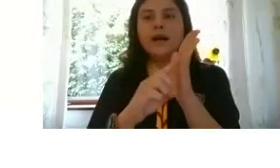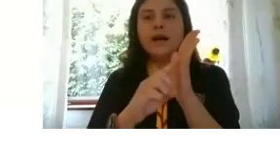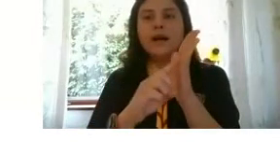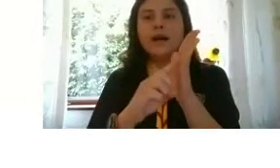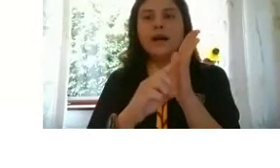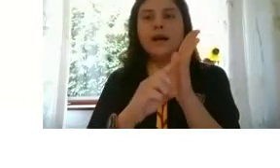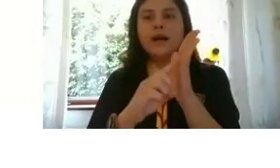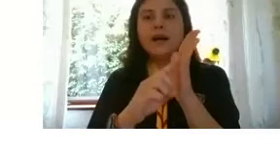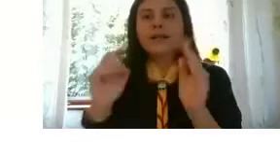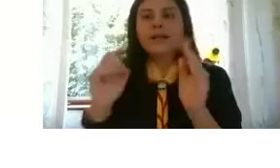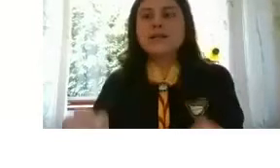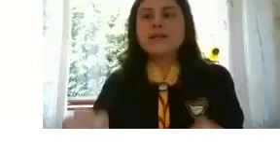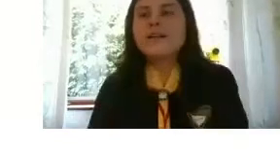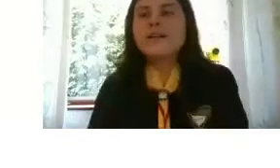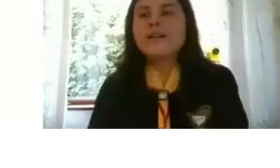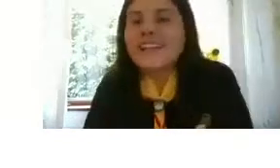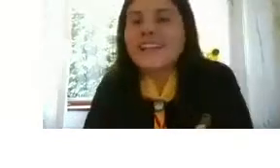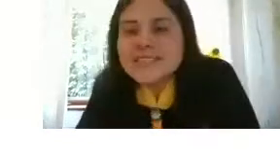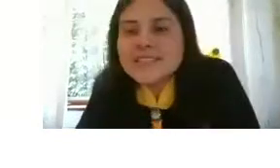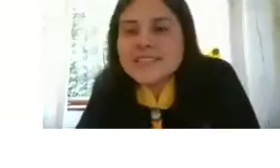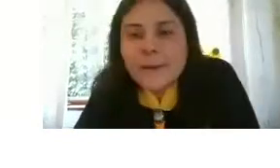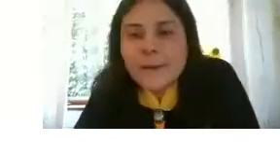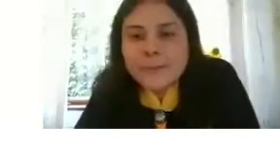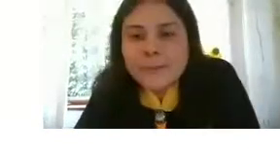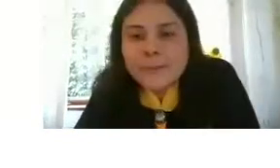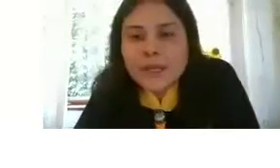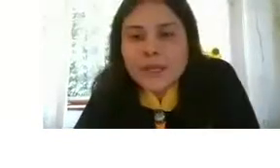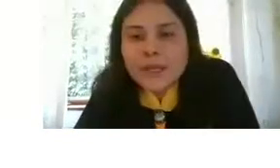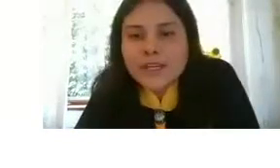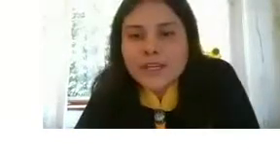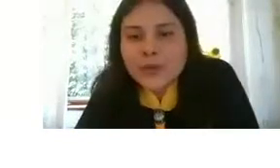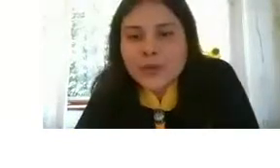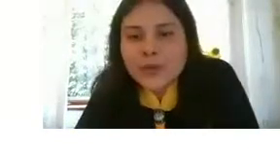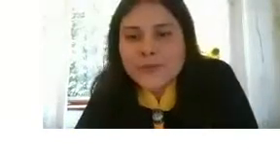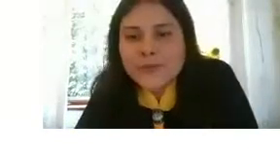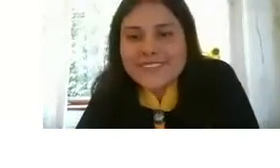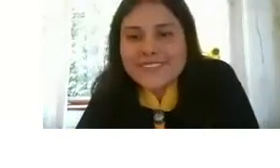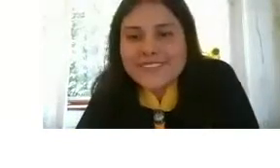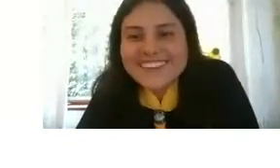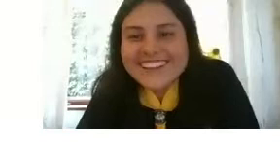Paula. Yeah. So, okay. Let's see your names. Biju.